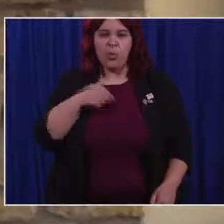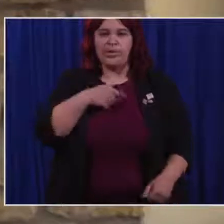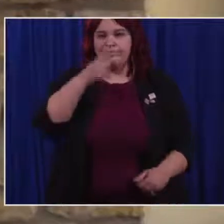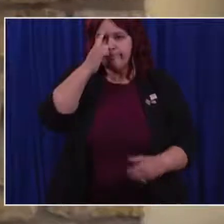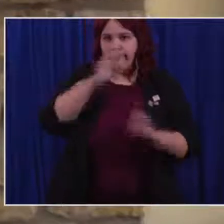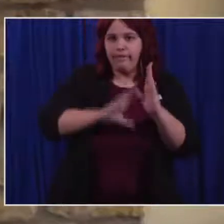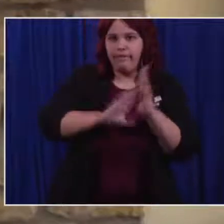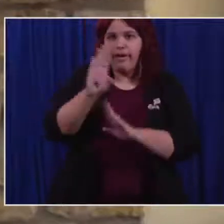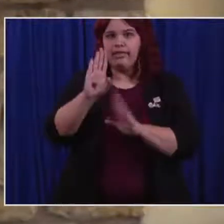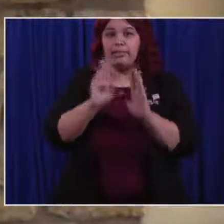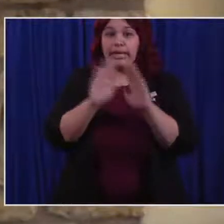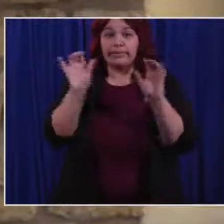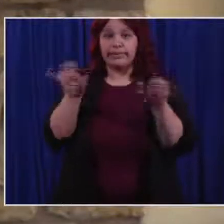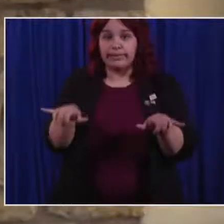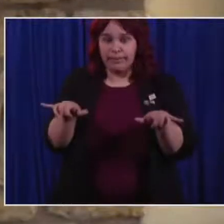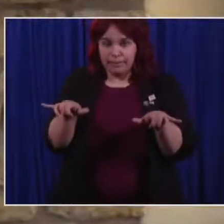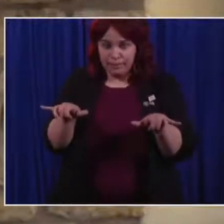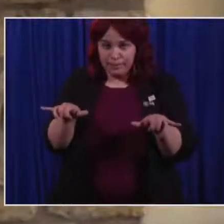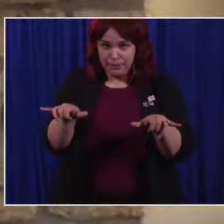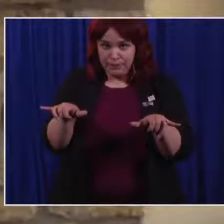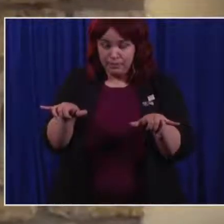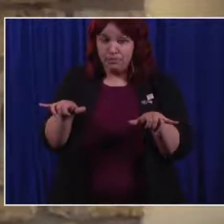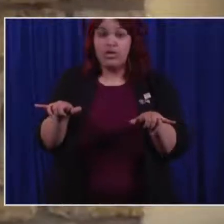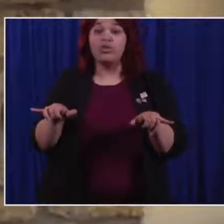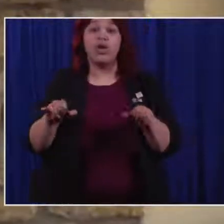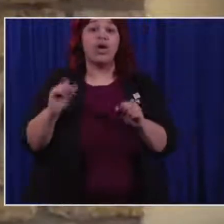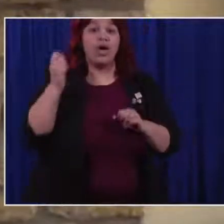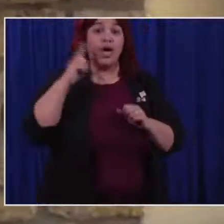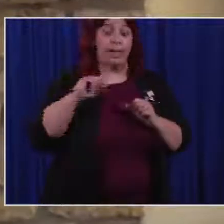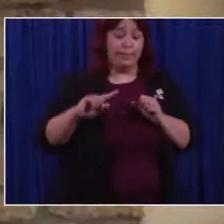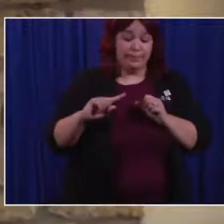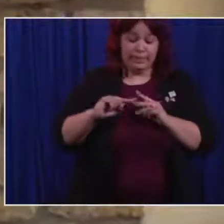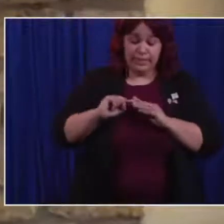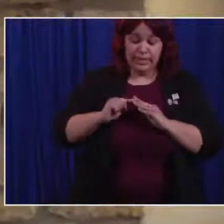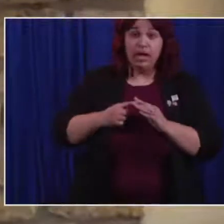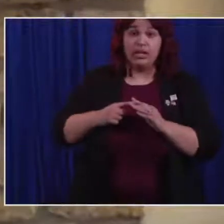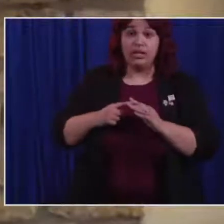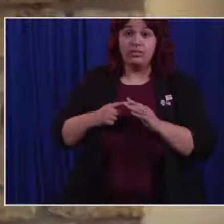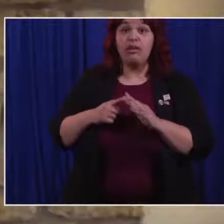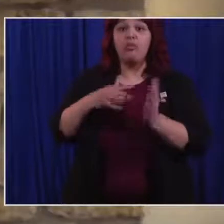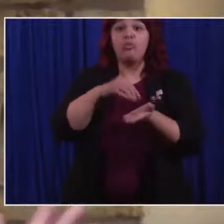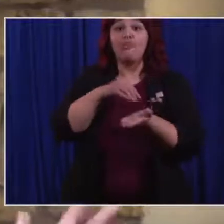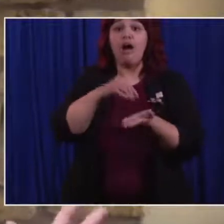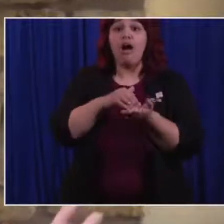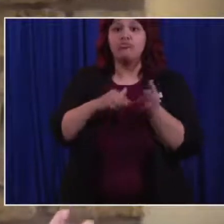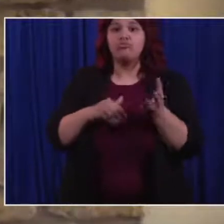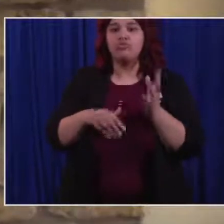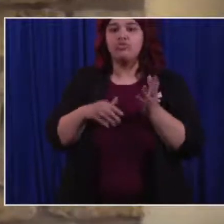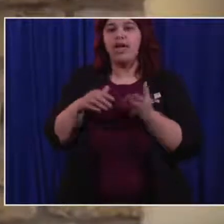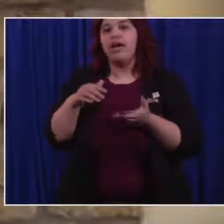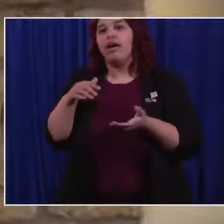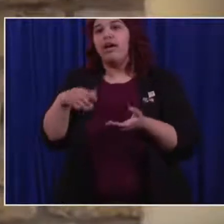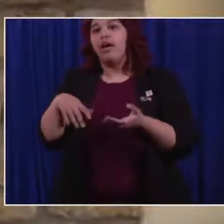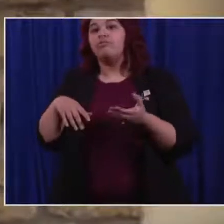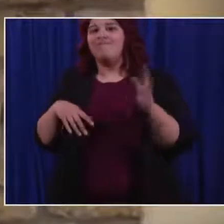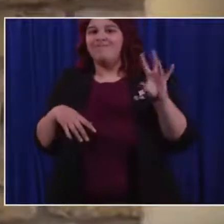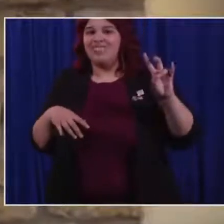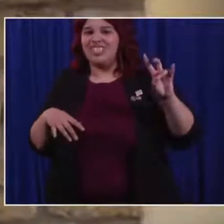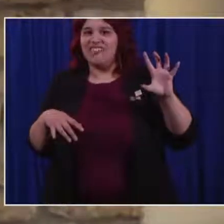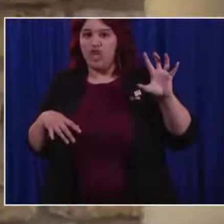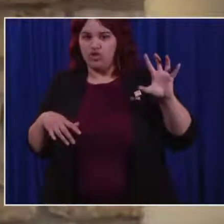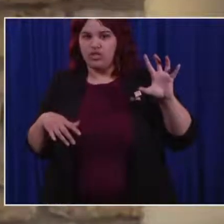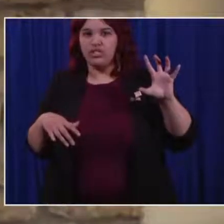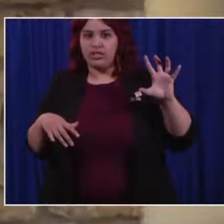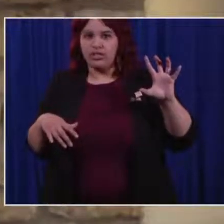we started initially with 700 providers around the state that we started funneling the